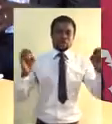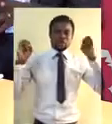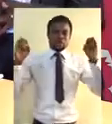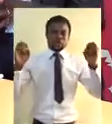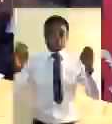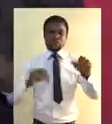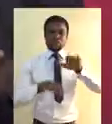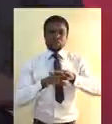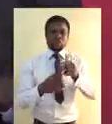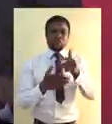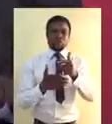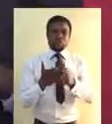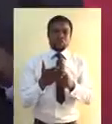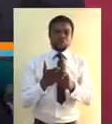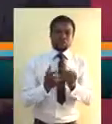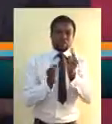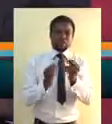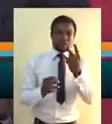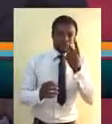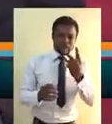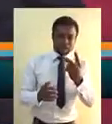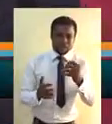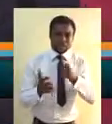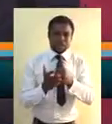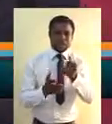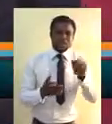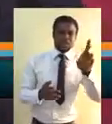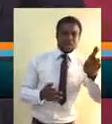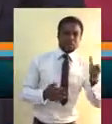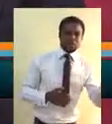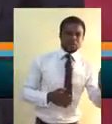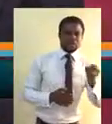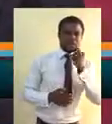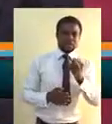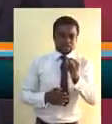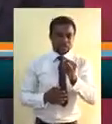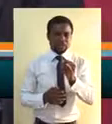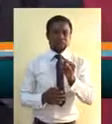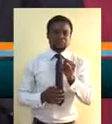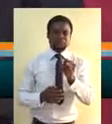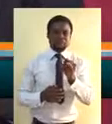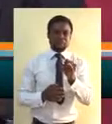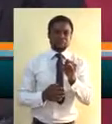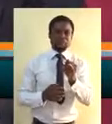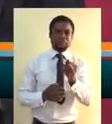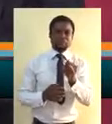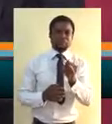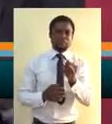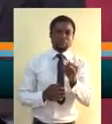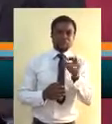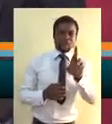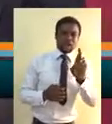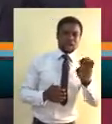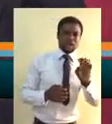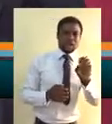deployed in the health sector or what have you. And if you look at the R there, R is reading. So there's a need for